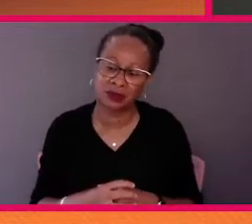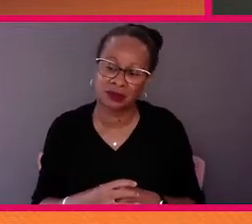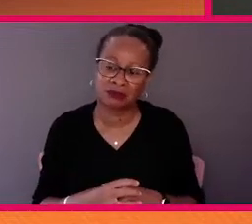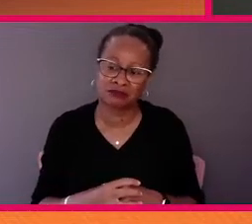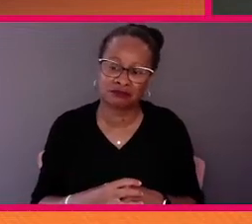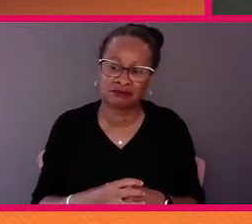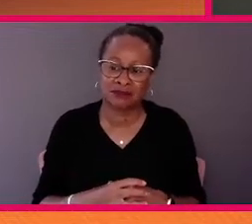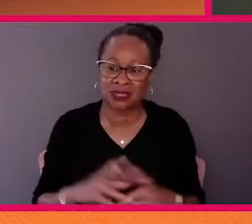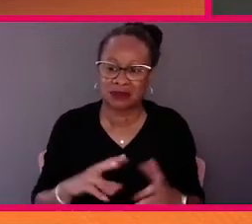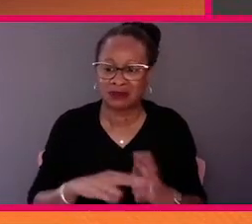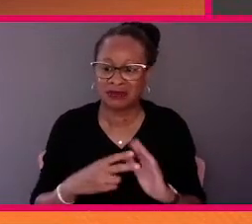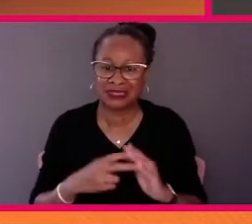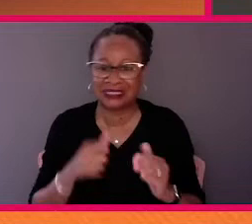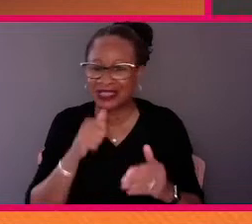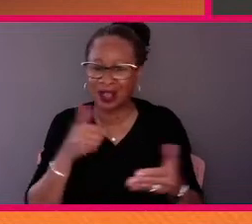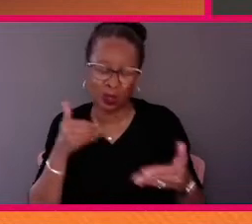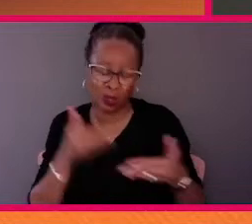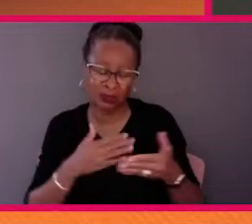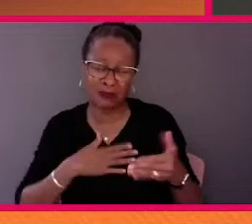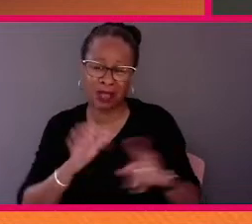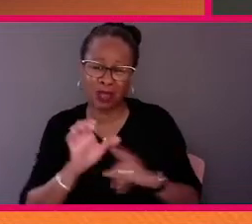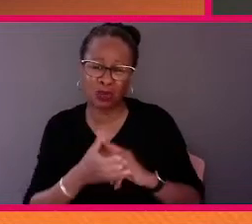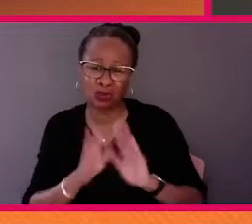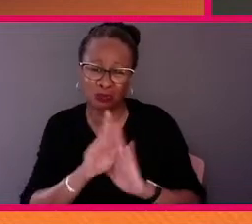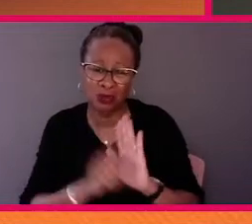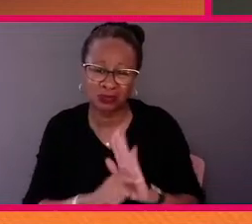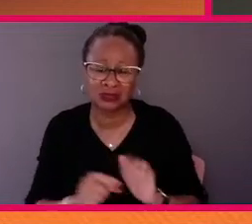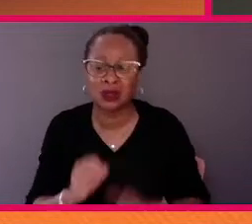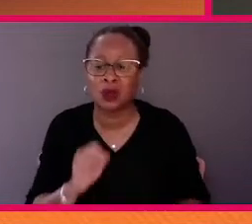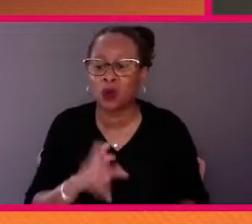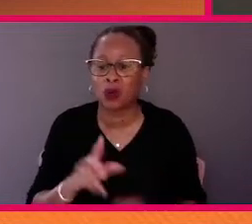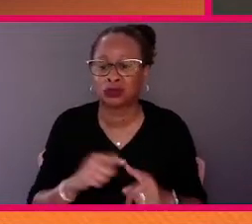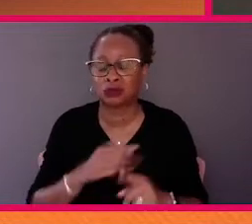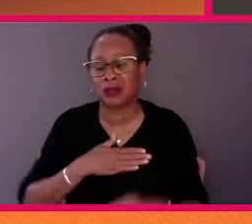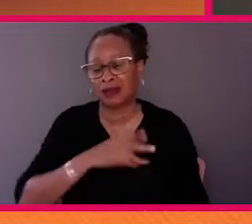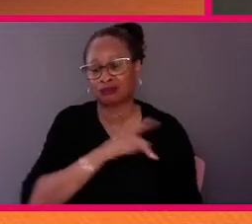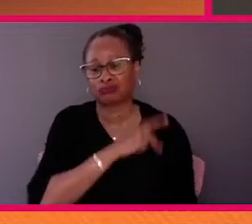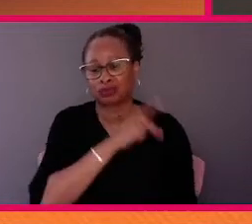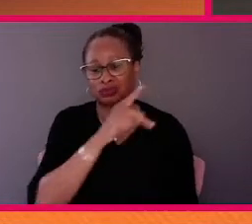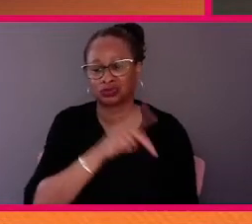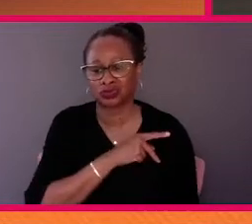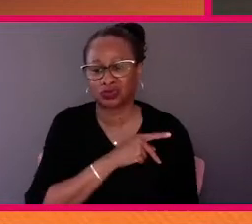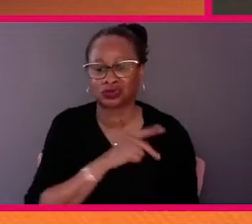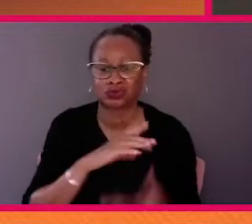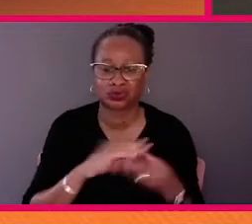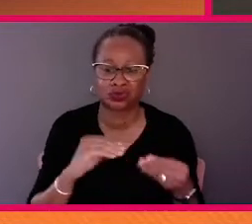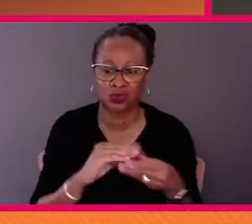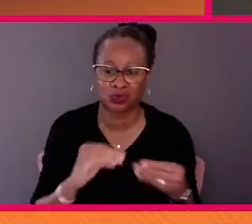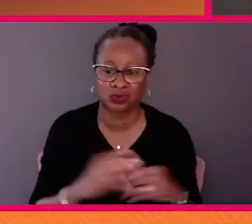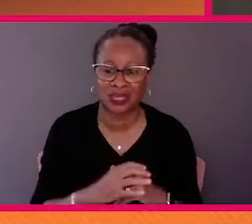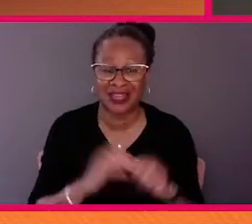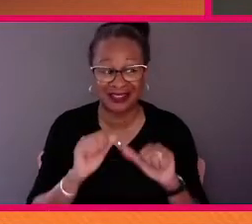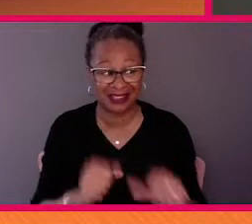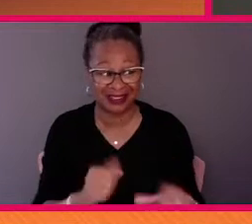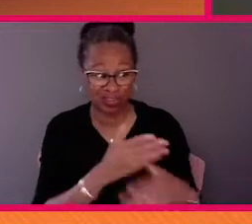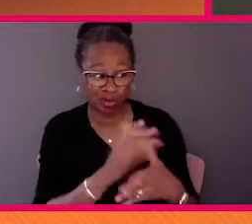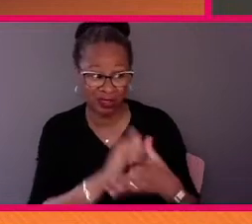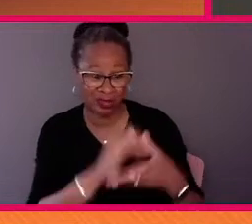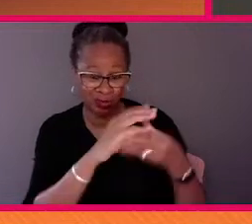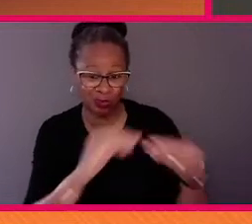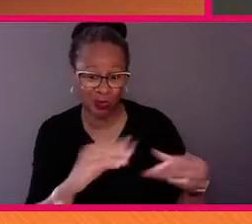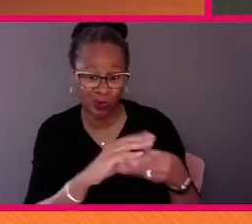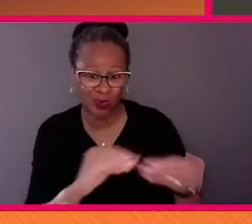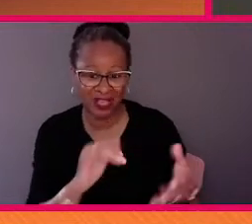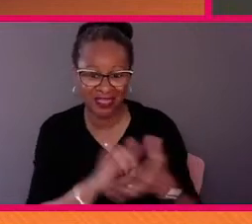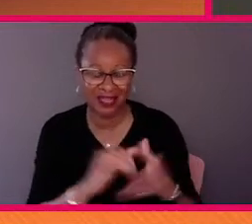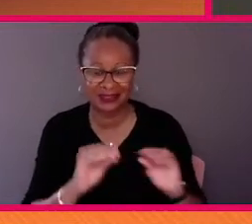to my cultural background or to my personal story. Can I tell a story that is